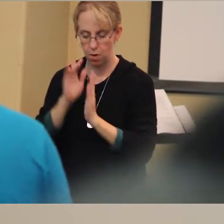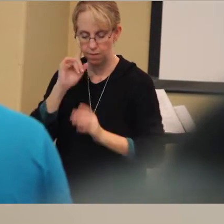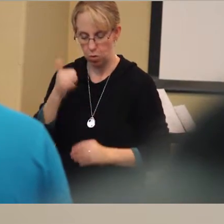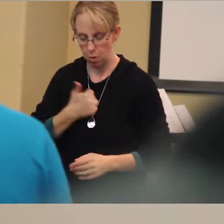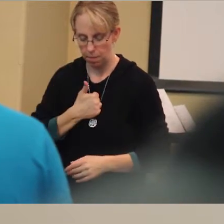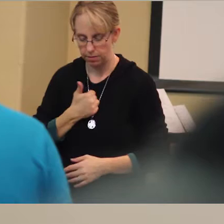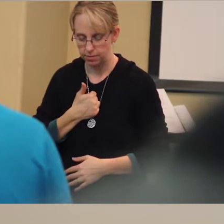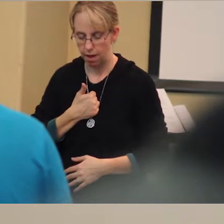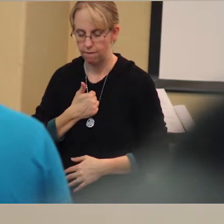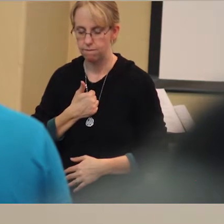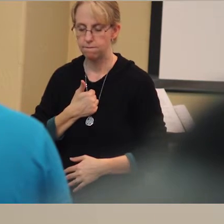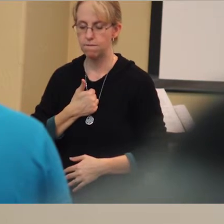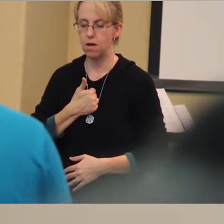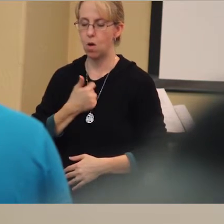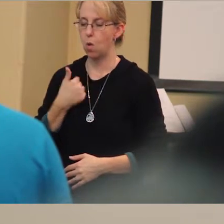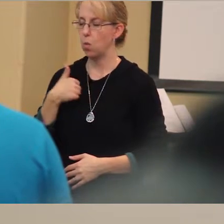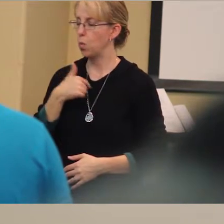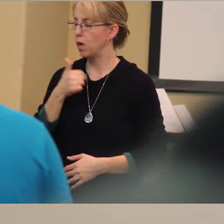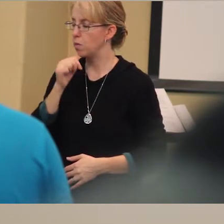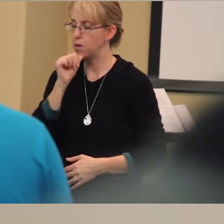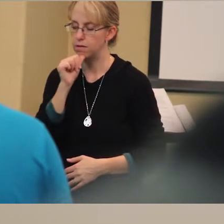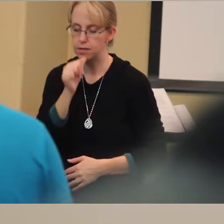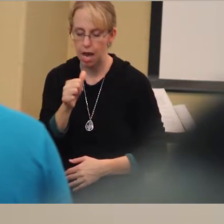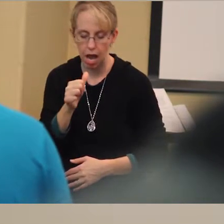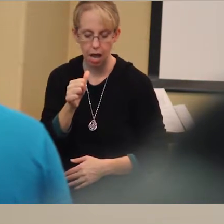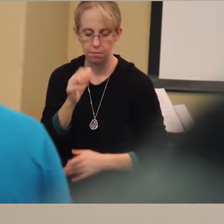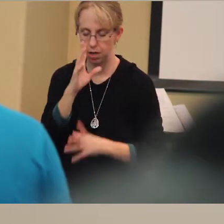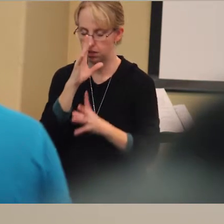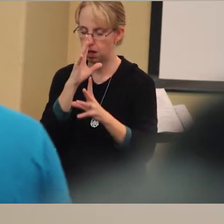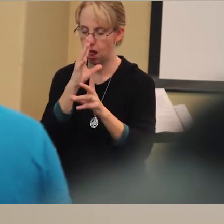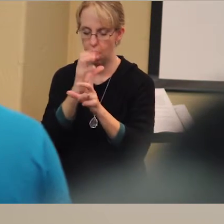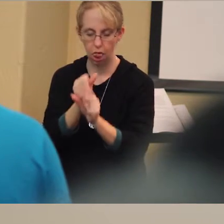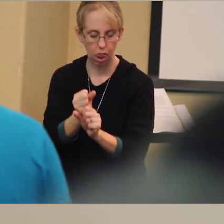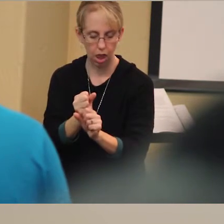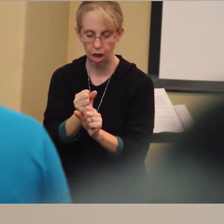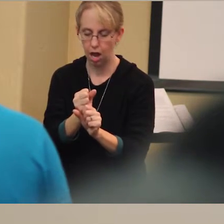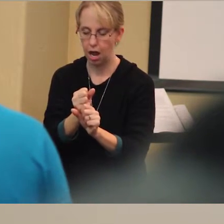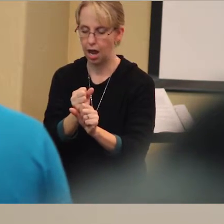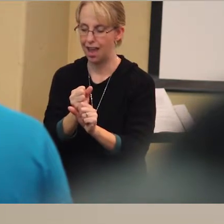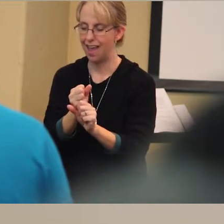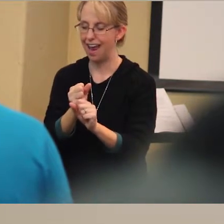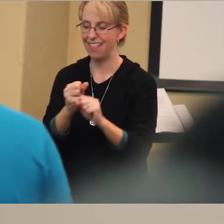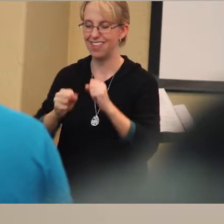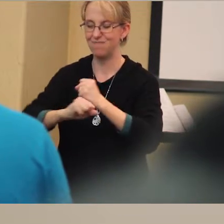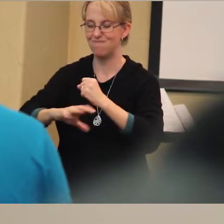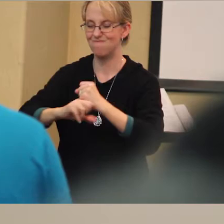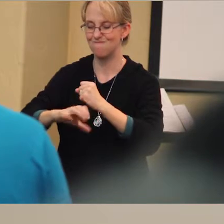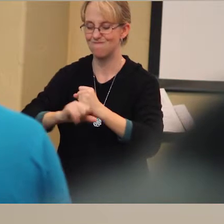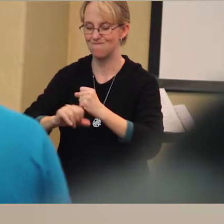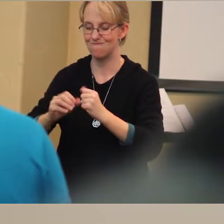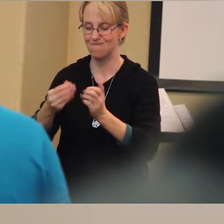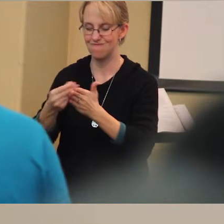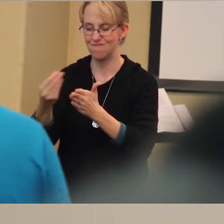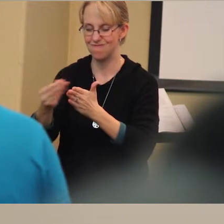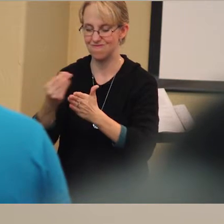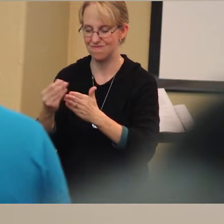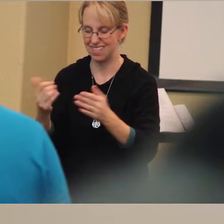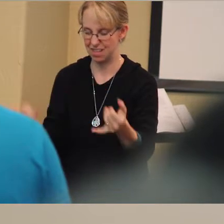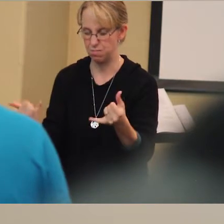myself, God, that we would not be so wrapped up in the commercialism that has become modern day